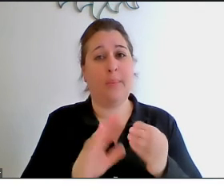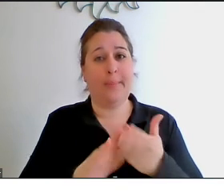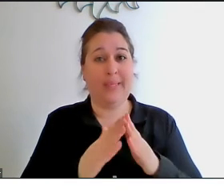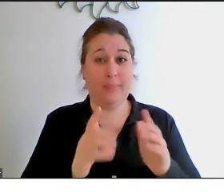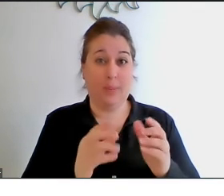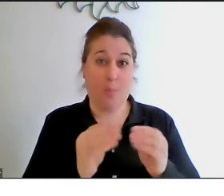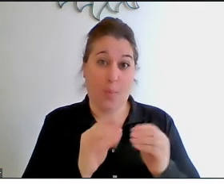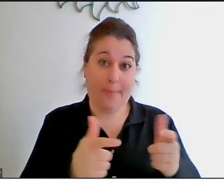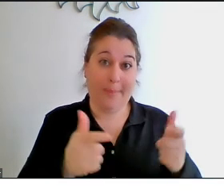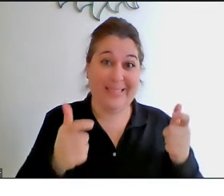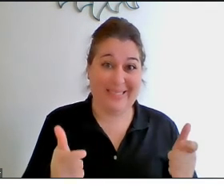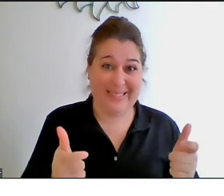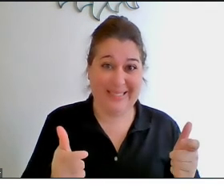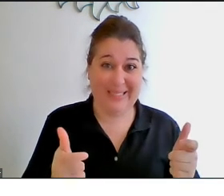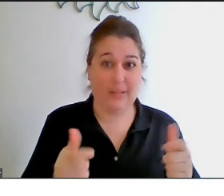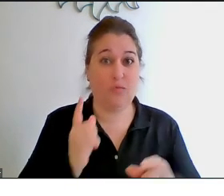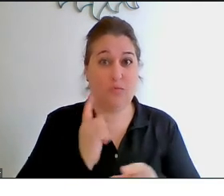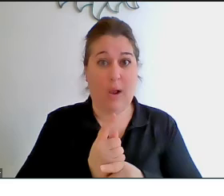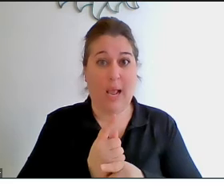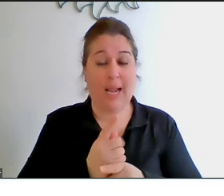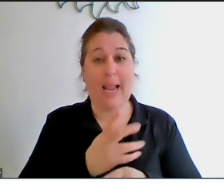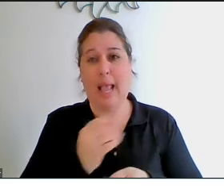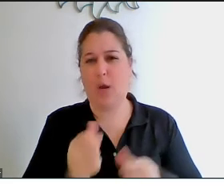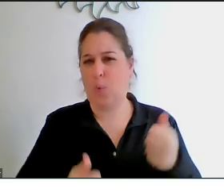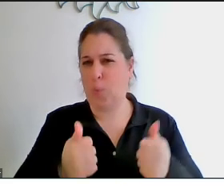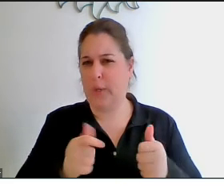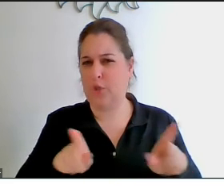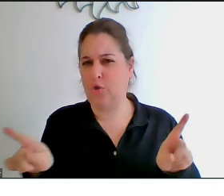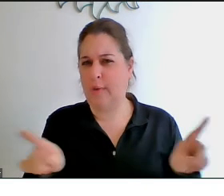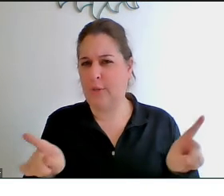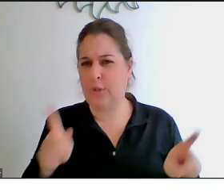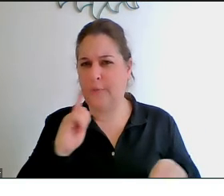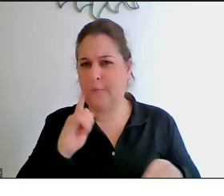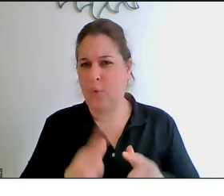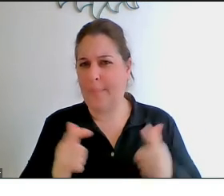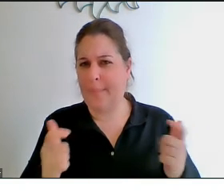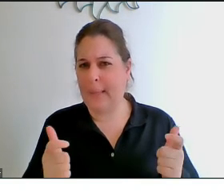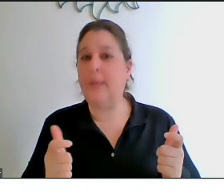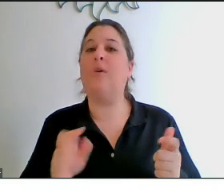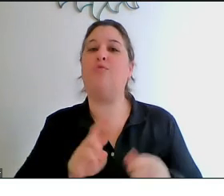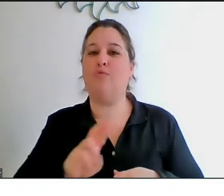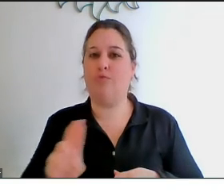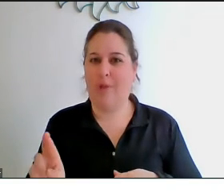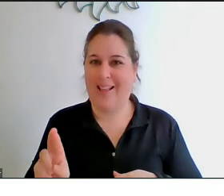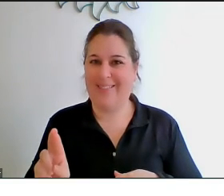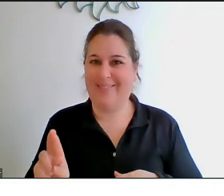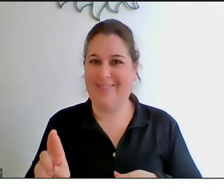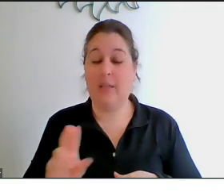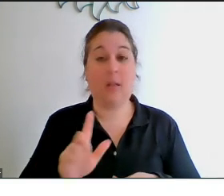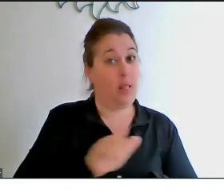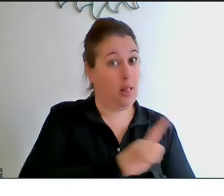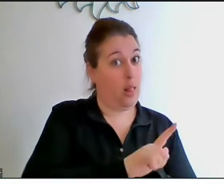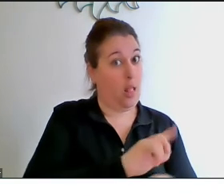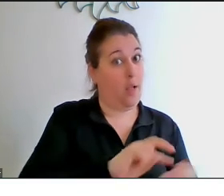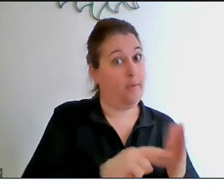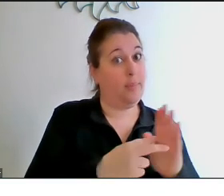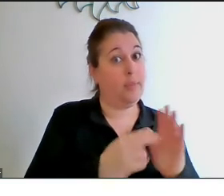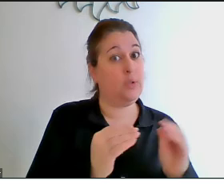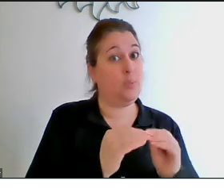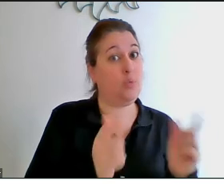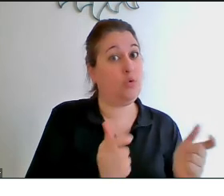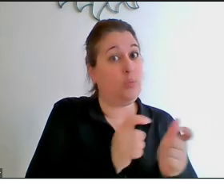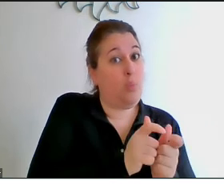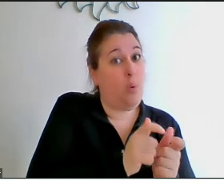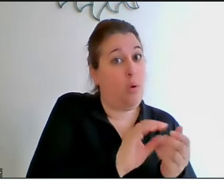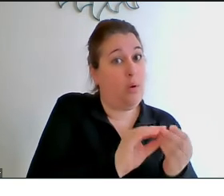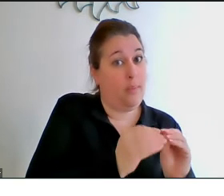we go to the right, our numbers get bigger. When we go to the left, they